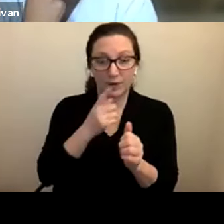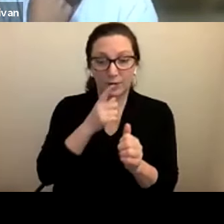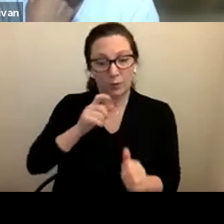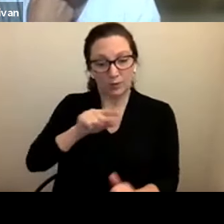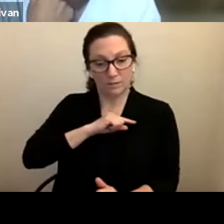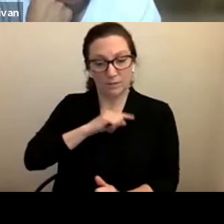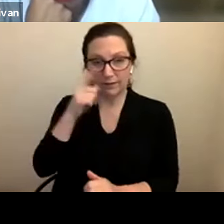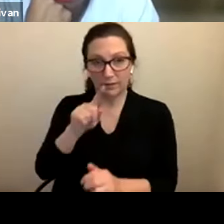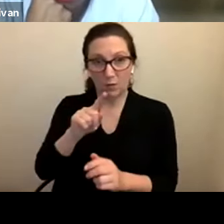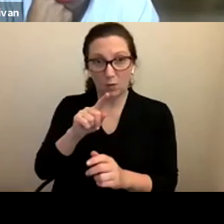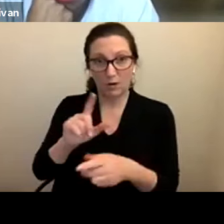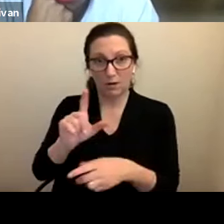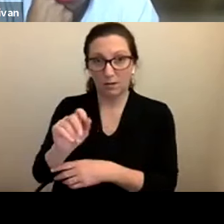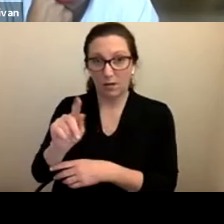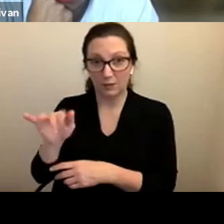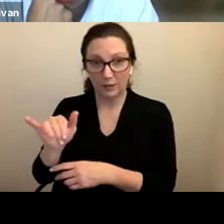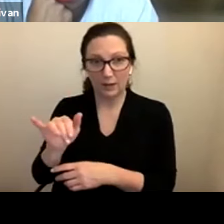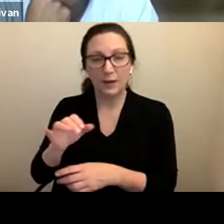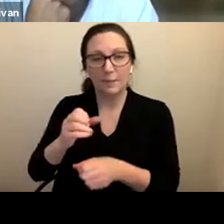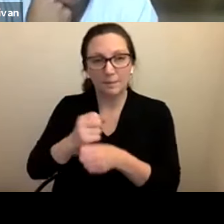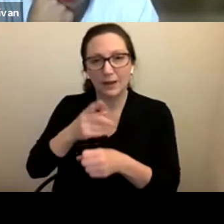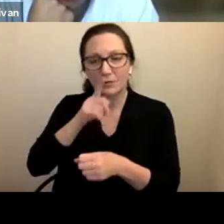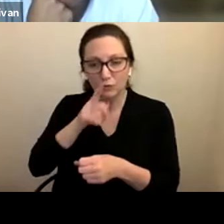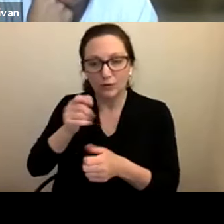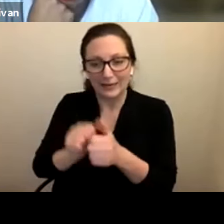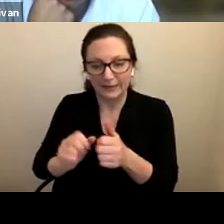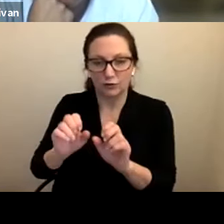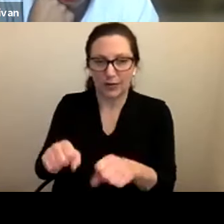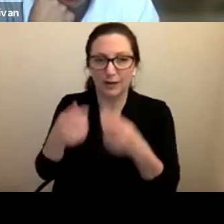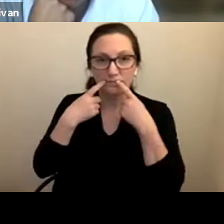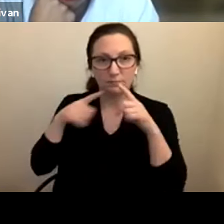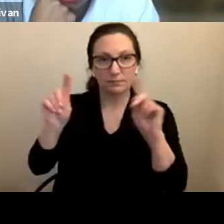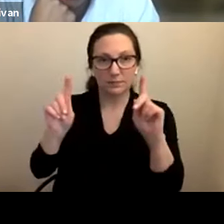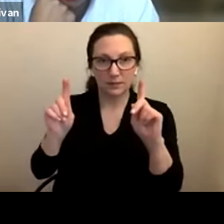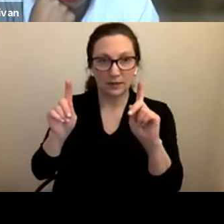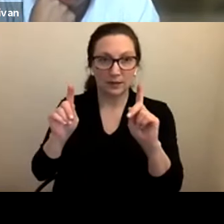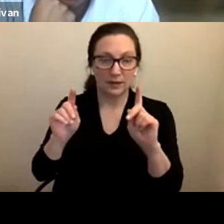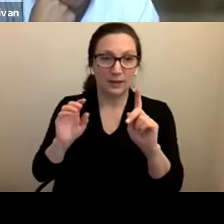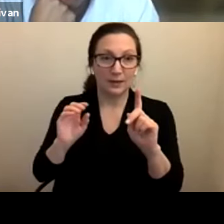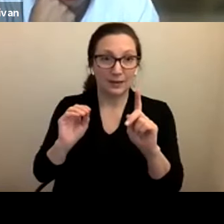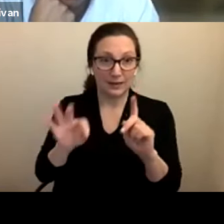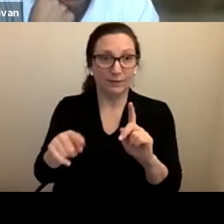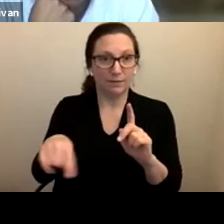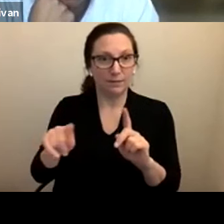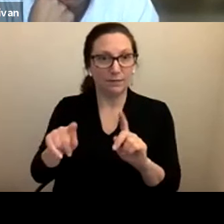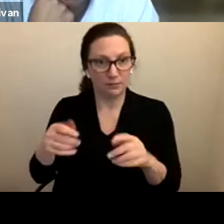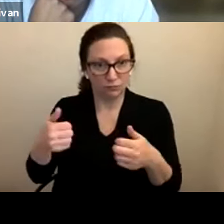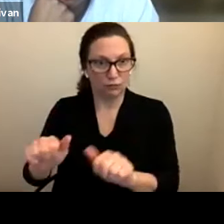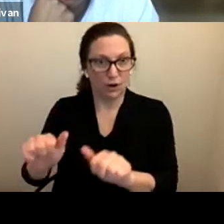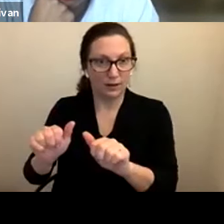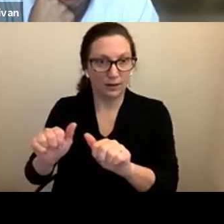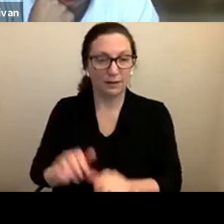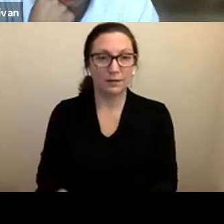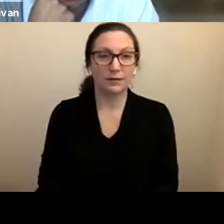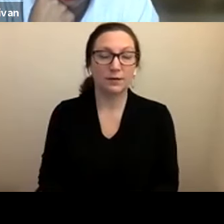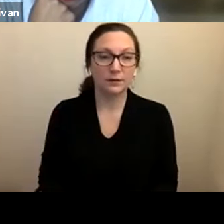lottery can succeed if people make the requisite effort. I